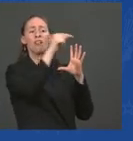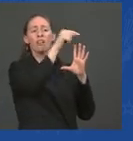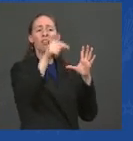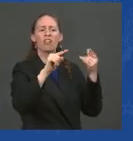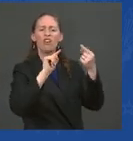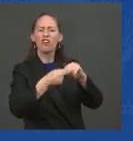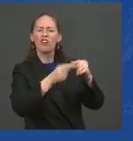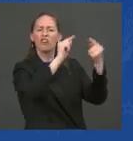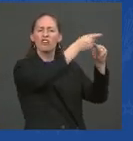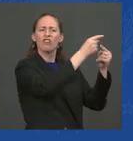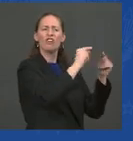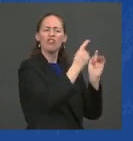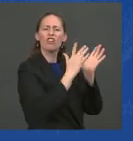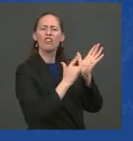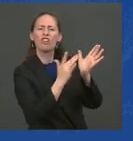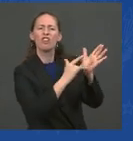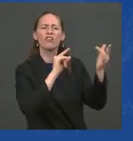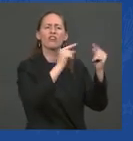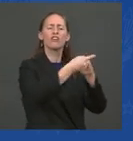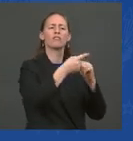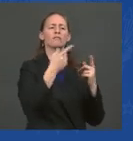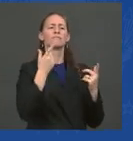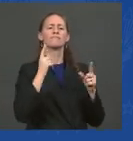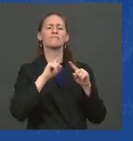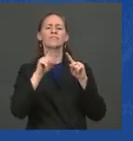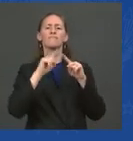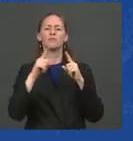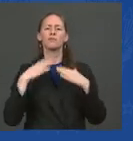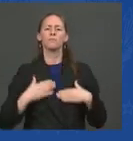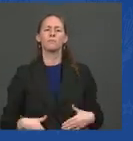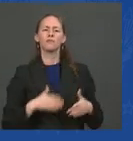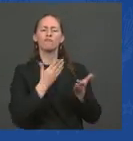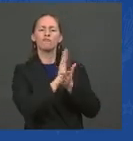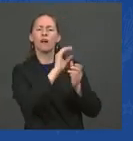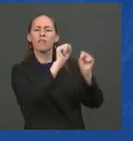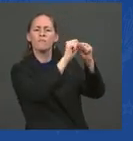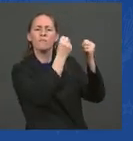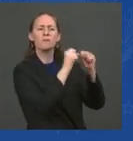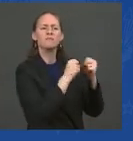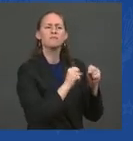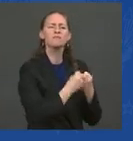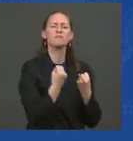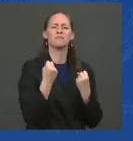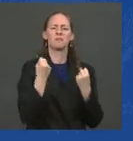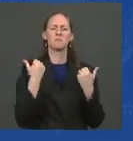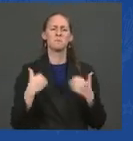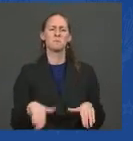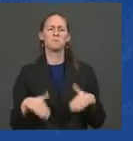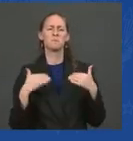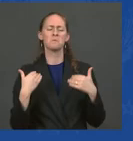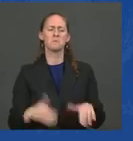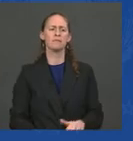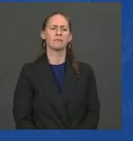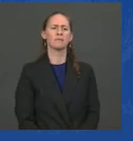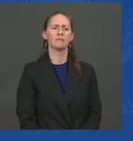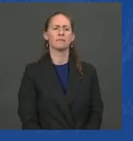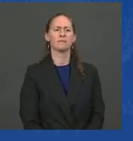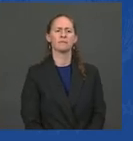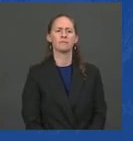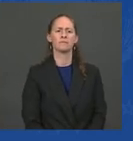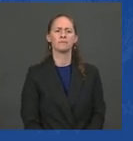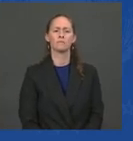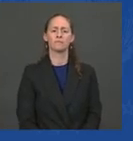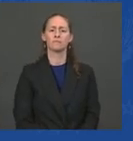But human rights, in some ways, stood apart from the domestic struggle of civil rights and civil liberties and